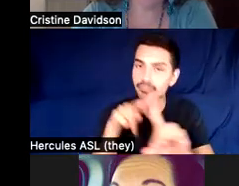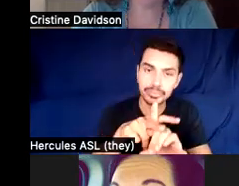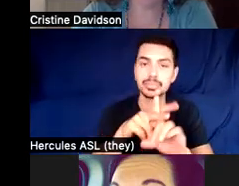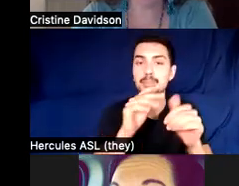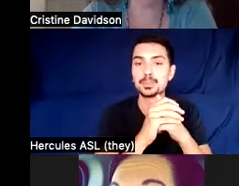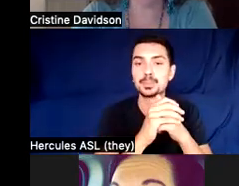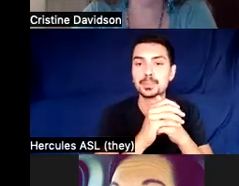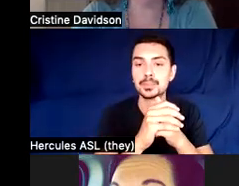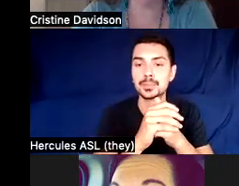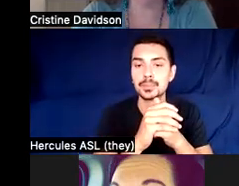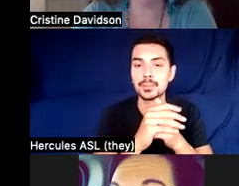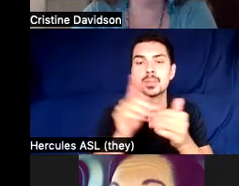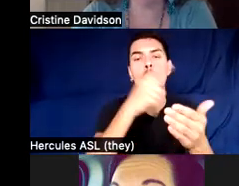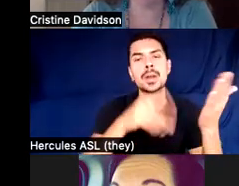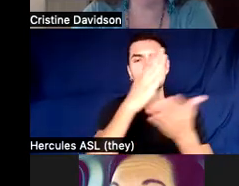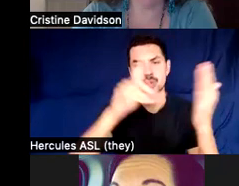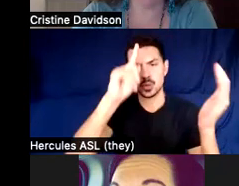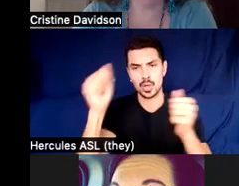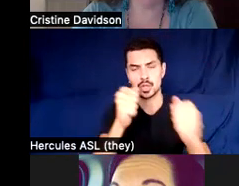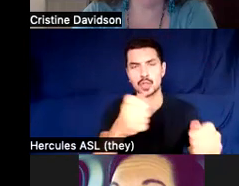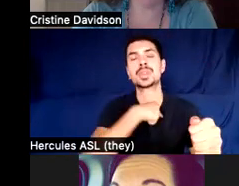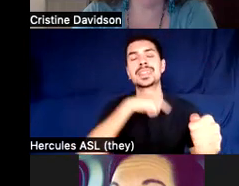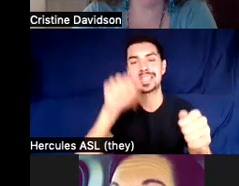What are some strategies we can do with Bev?